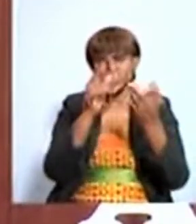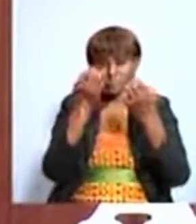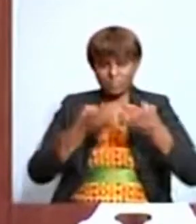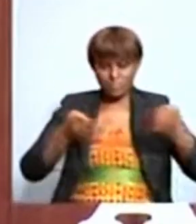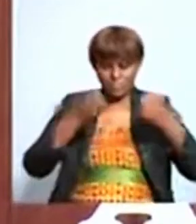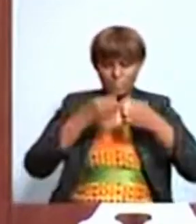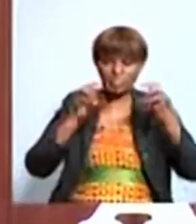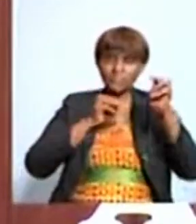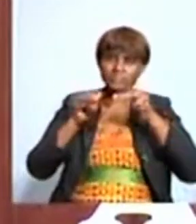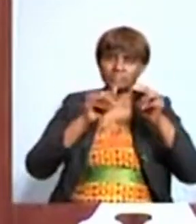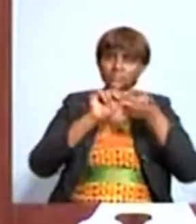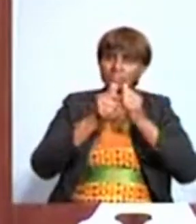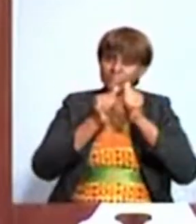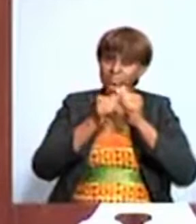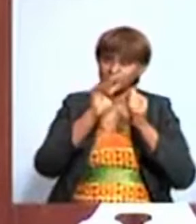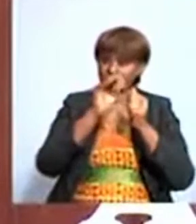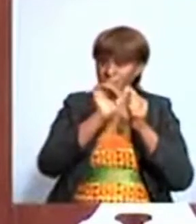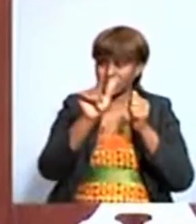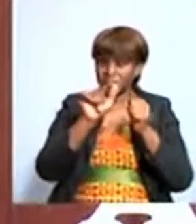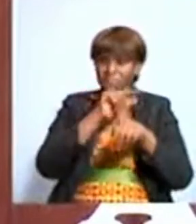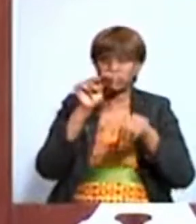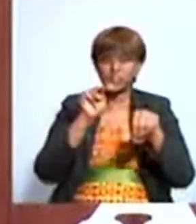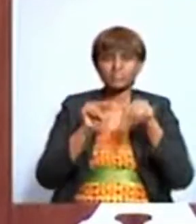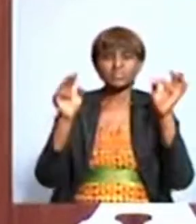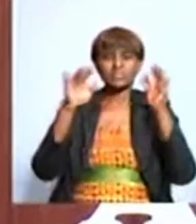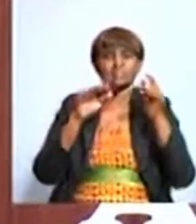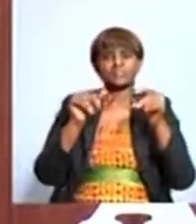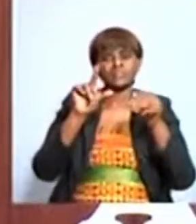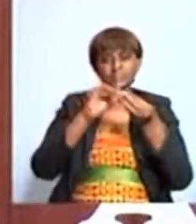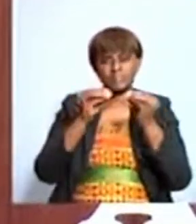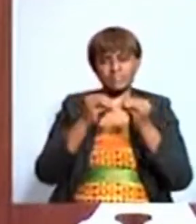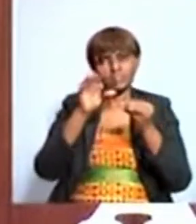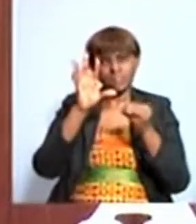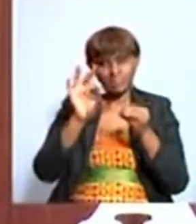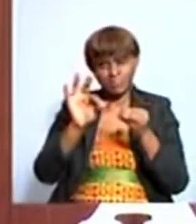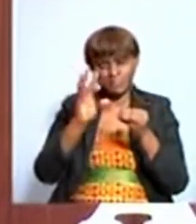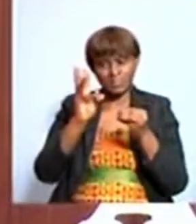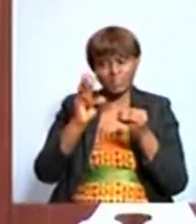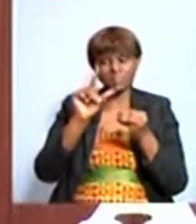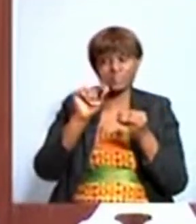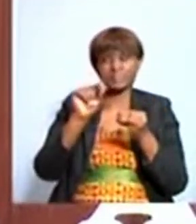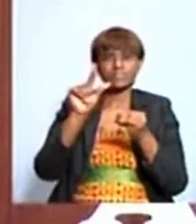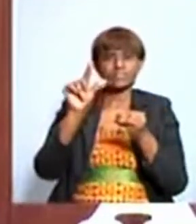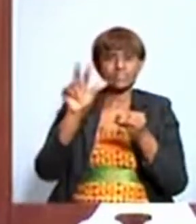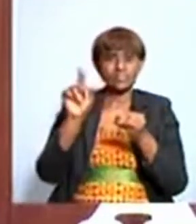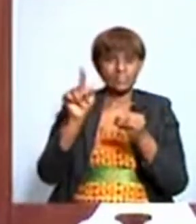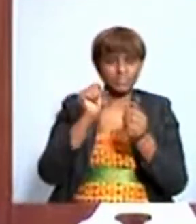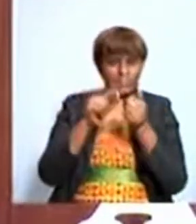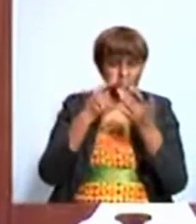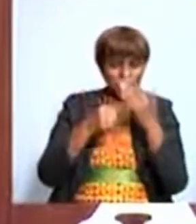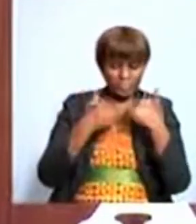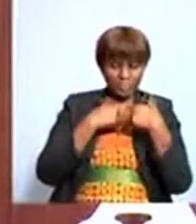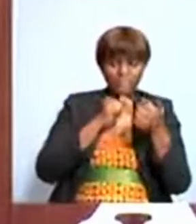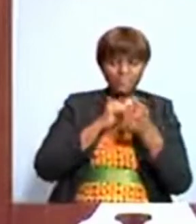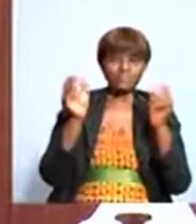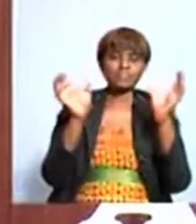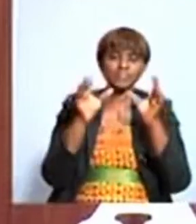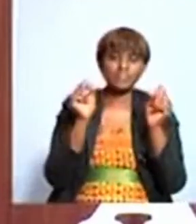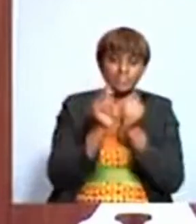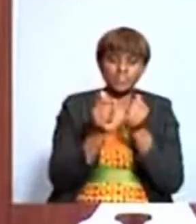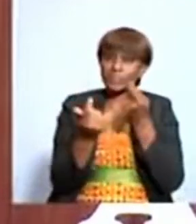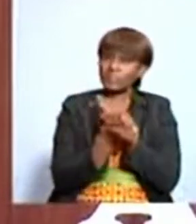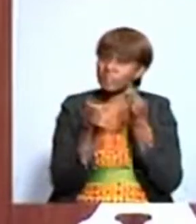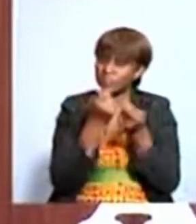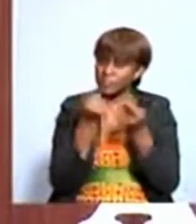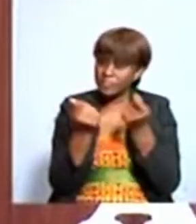Environmental Management Amendment Bill, National Assembly Bill number 6 of 2023, which came up at committee stage. It has since passed committee stage with